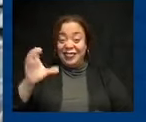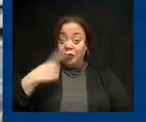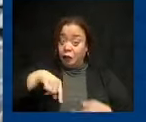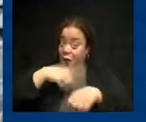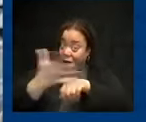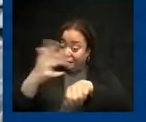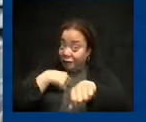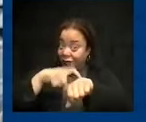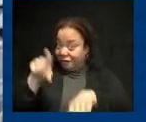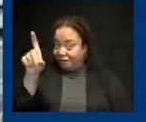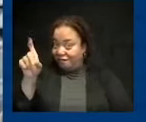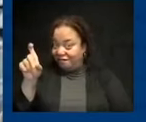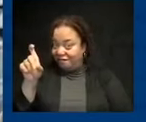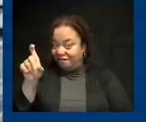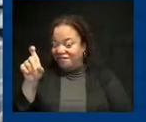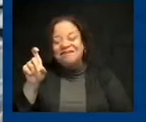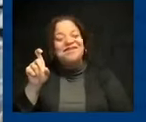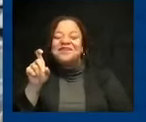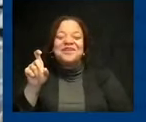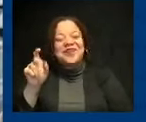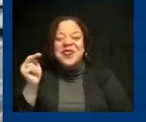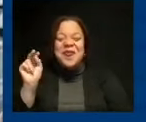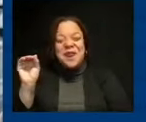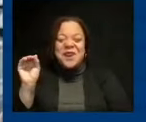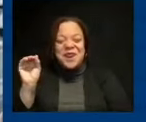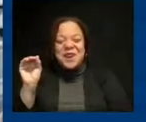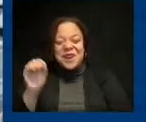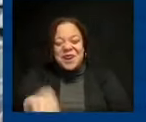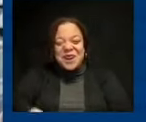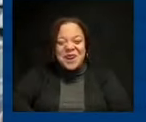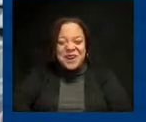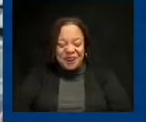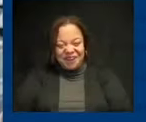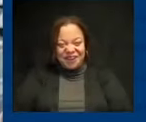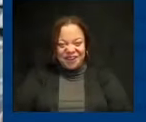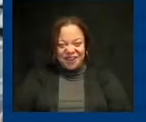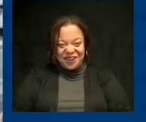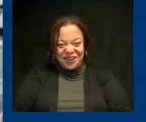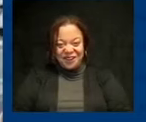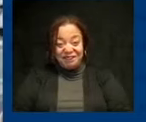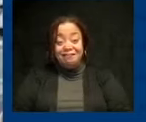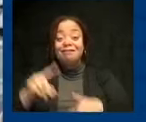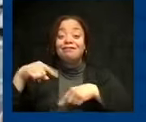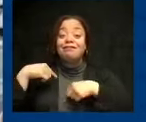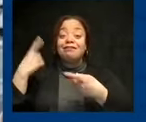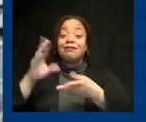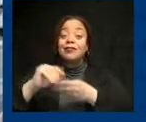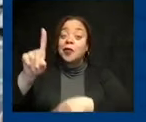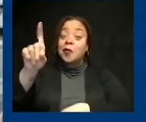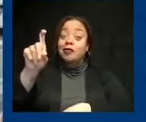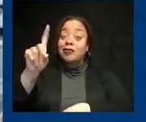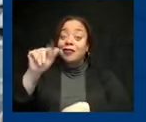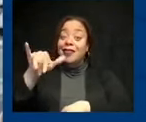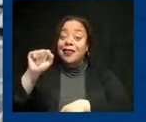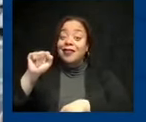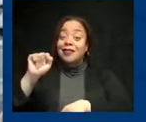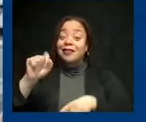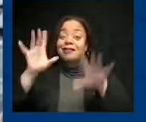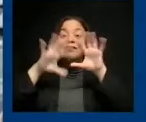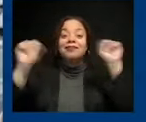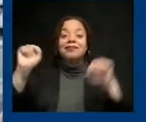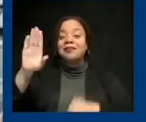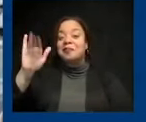I didn't think so either. Over the last 100 days, Joe Biden and Kamala Harris have reminded us